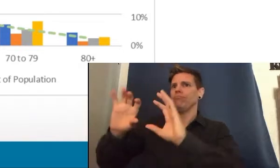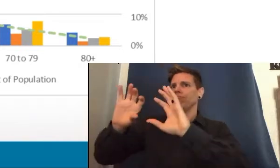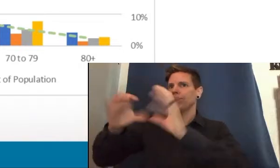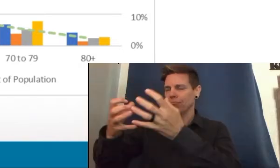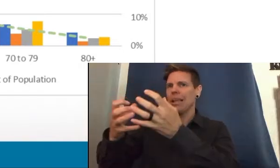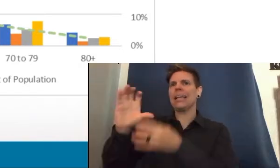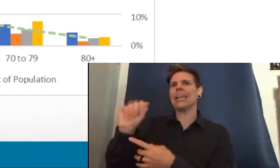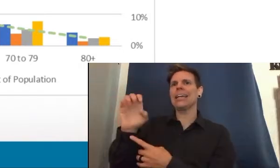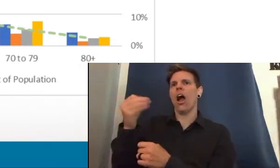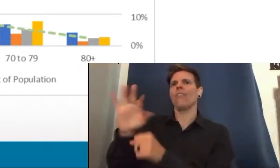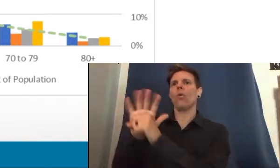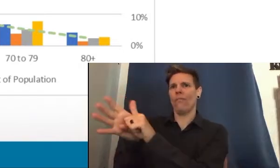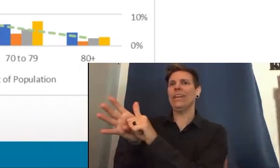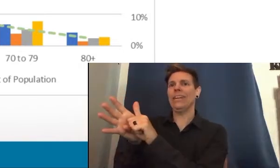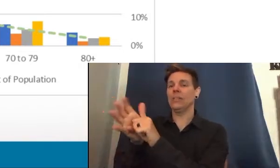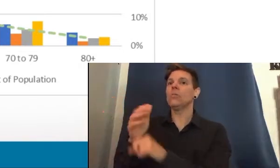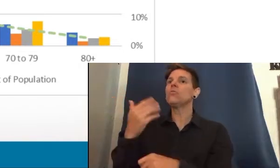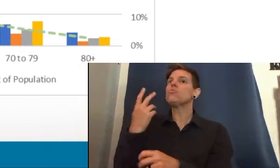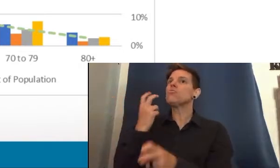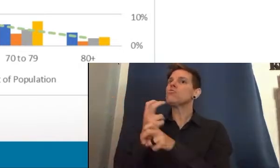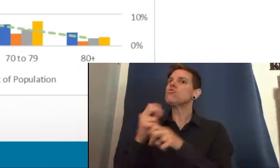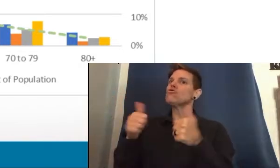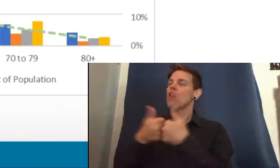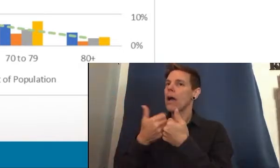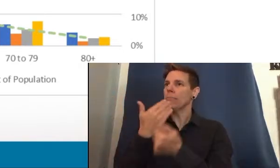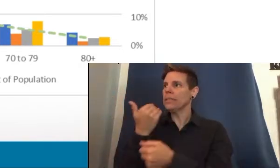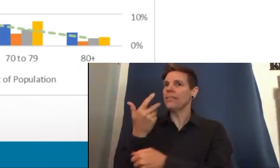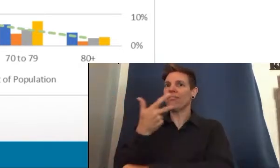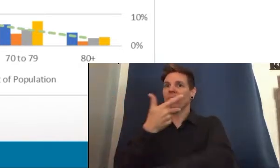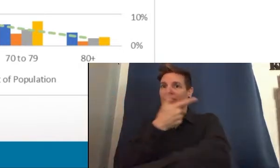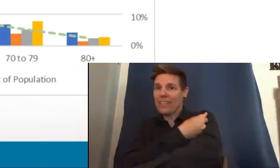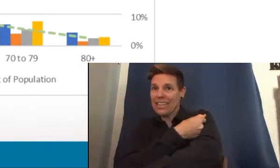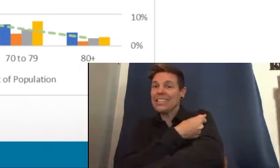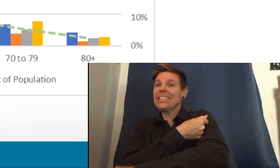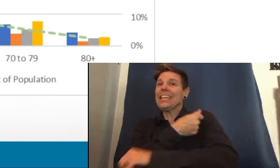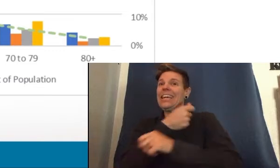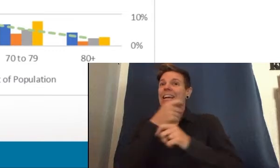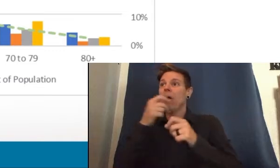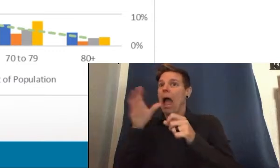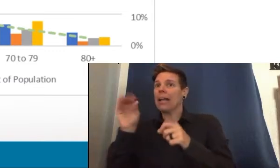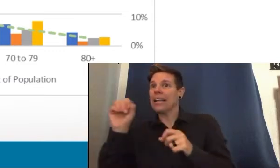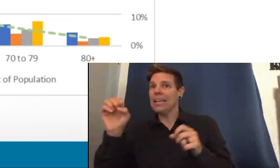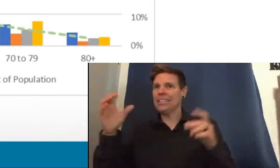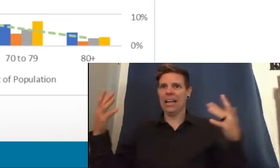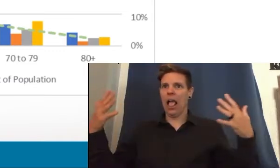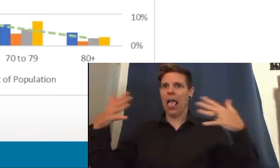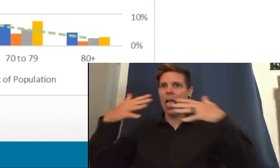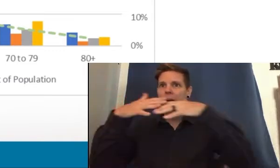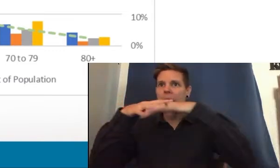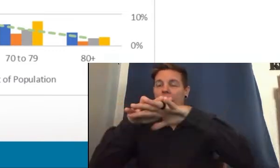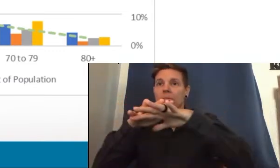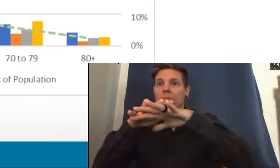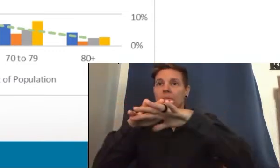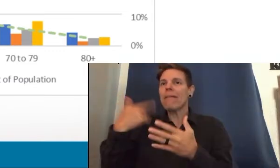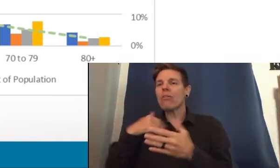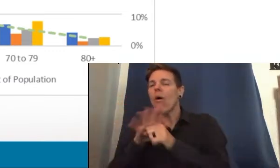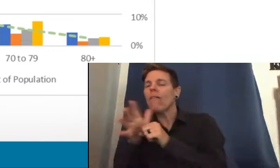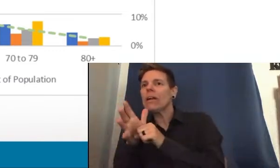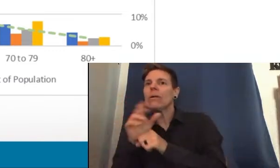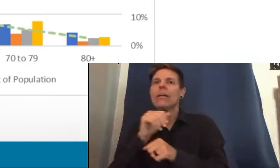being vaccinated and having a breakthrough case is you don't tend to think of the fact that you might have COVID. So you don't turn yourself in to get tests. So